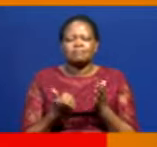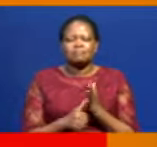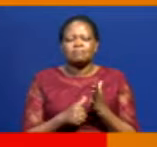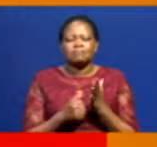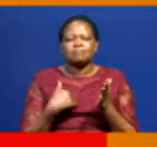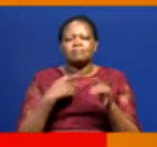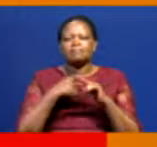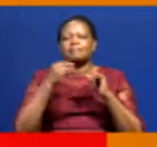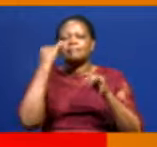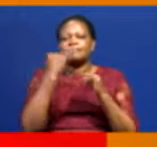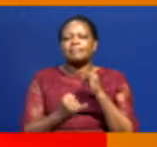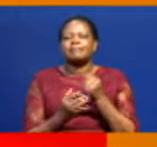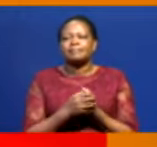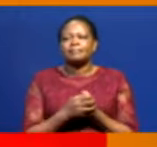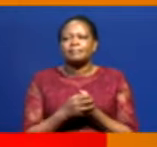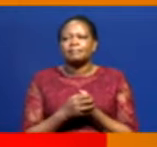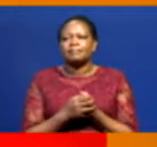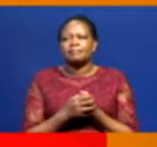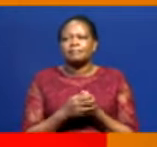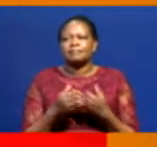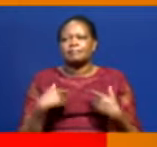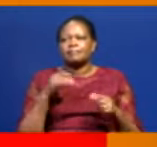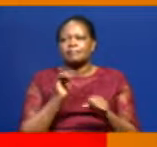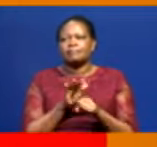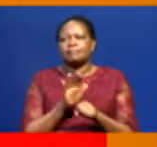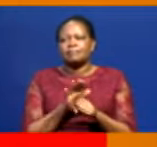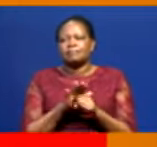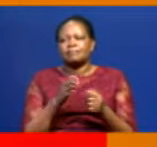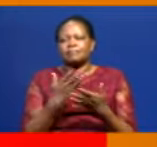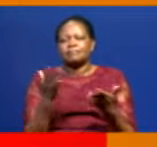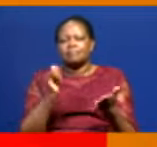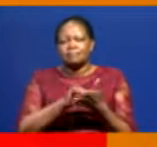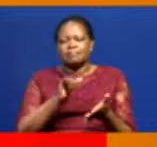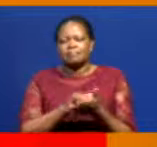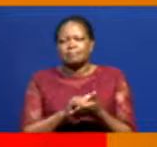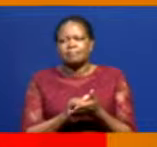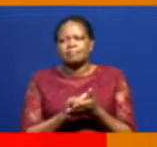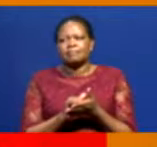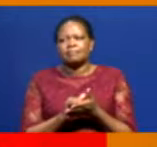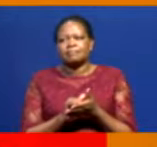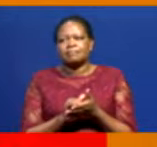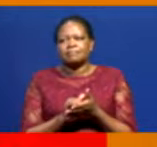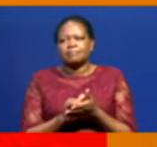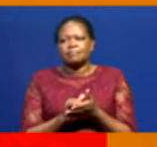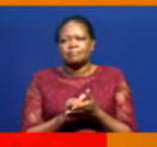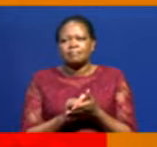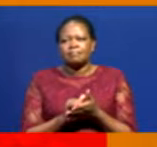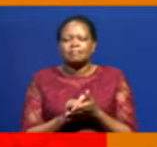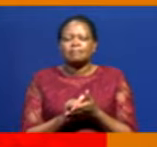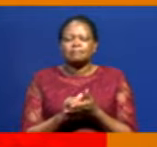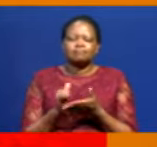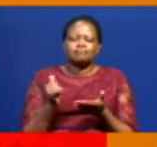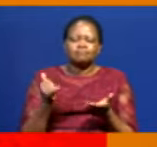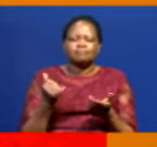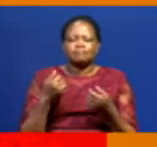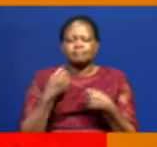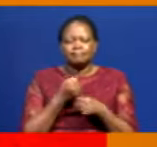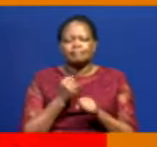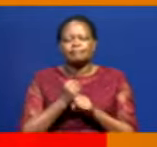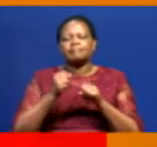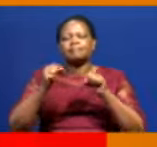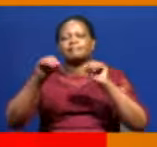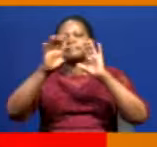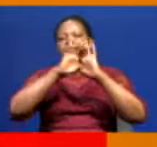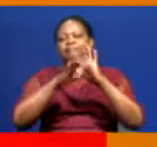But eventually, there are many things that inform constitutional reforms